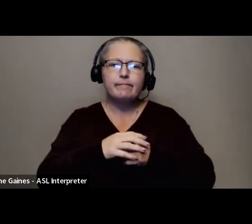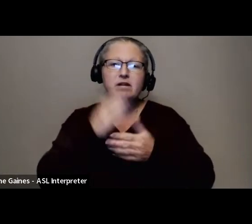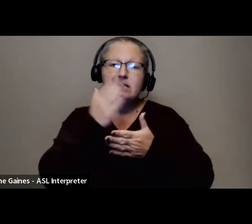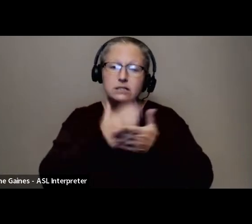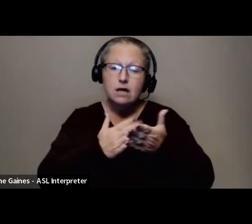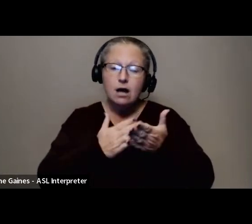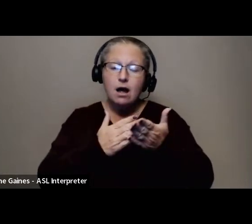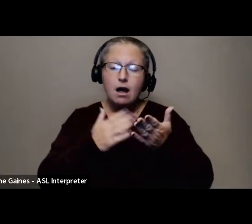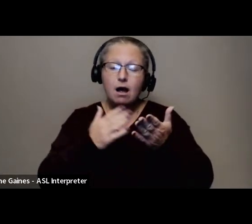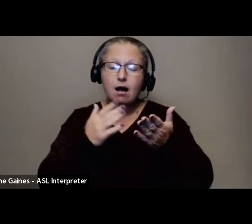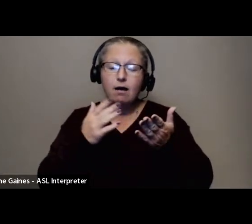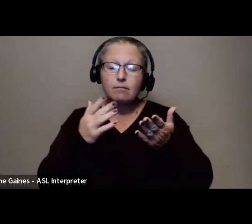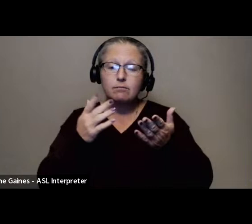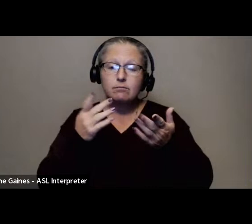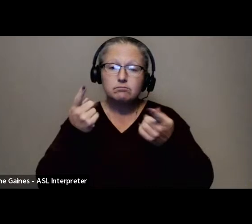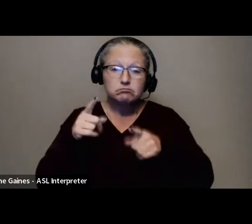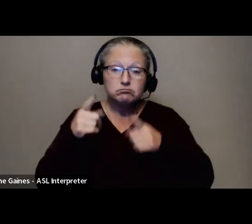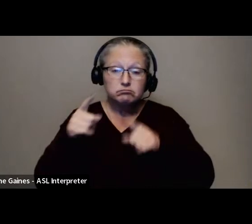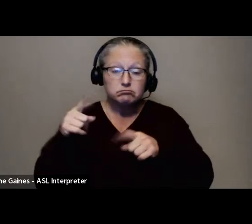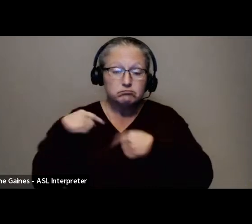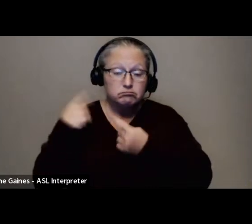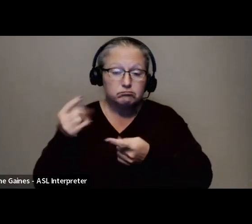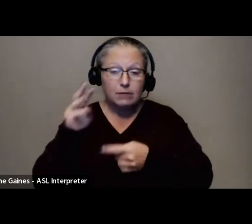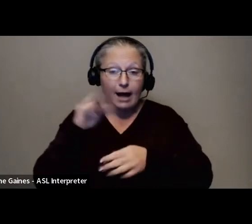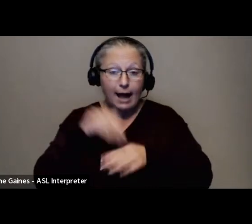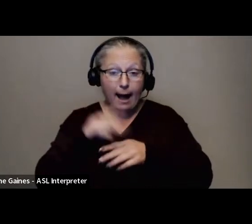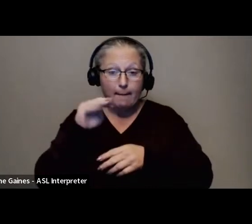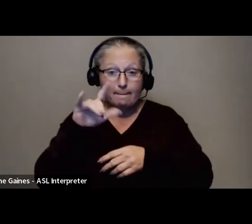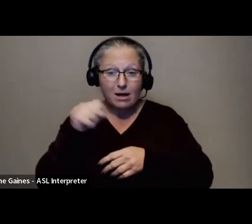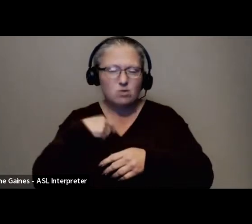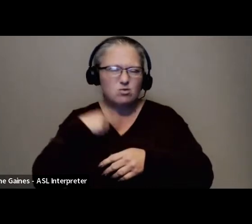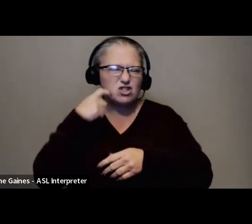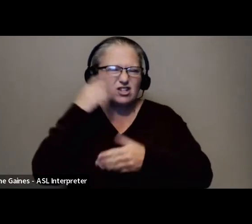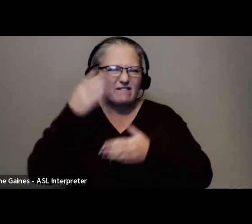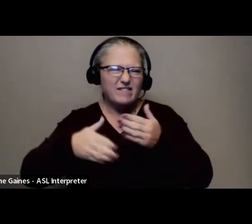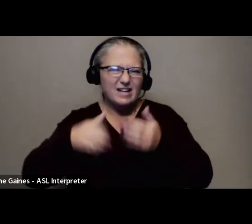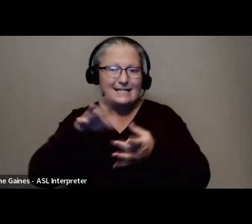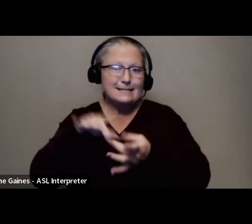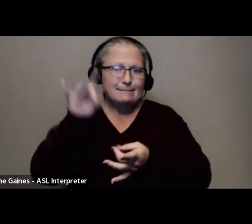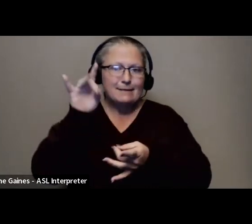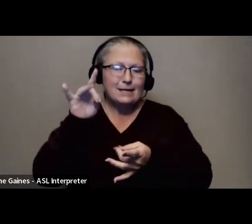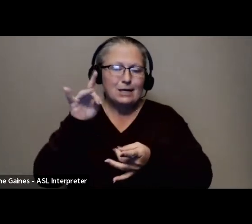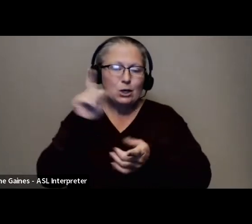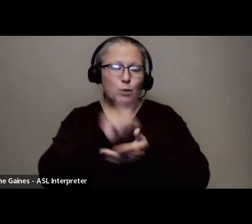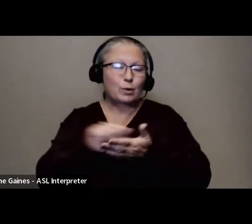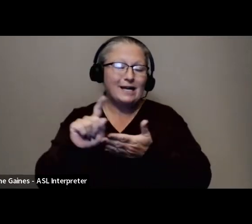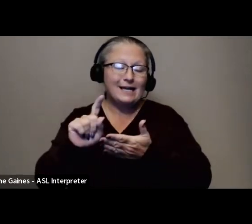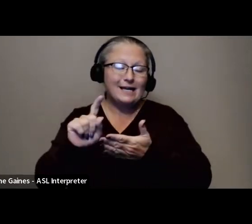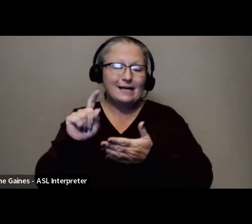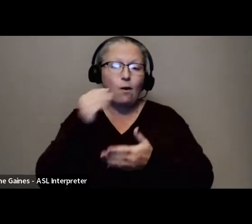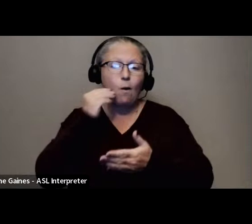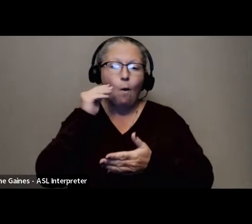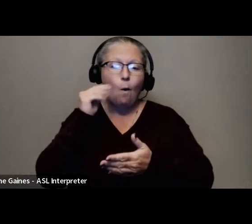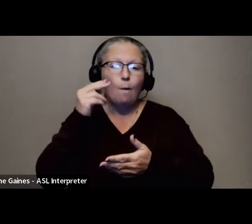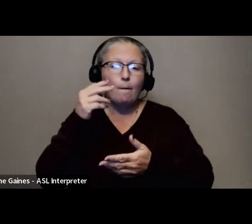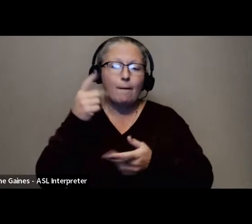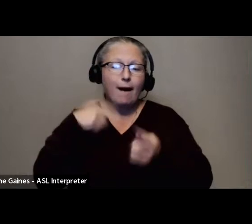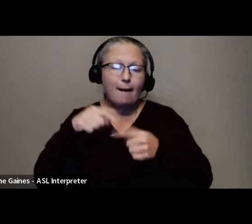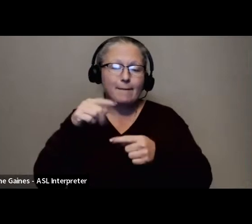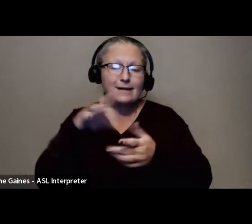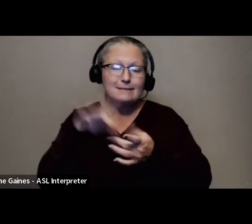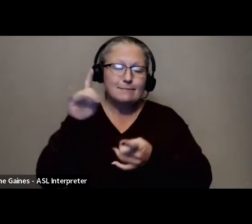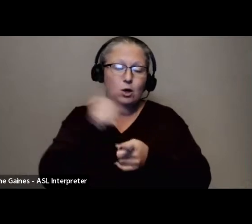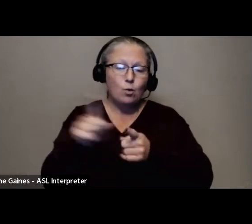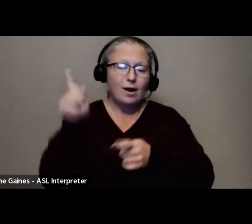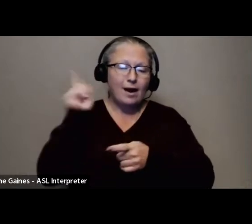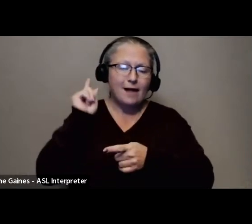that have been on at Mills is that we've just finished our Spirit Week, our Homecoming Spirit Week, just last week. We